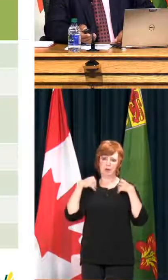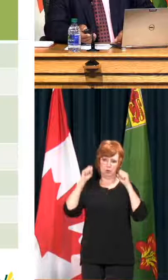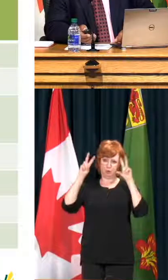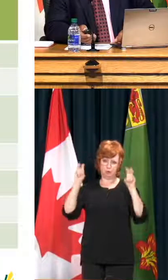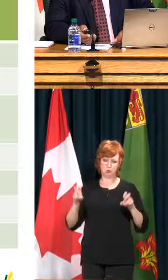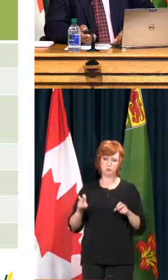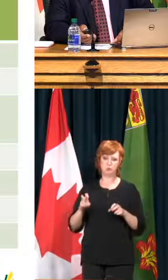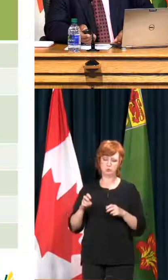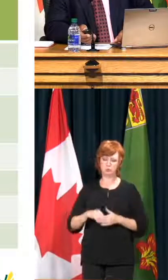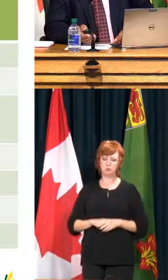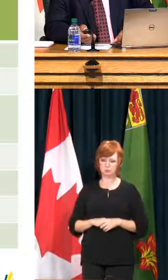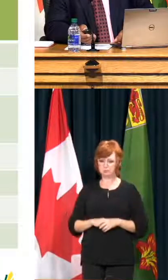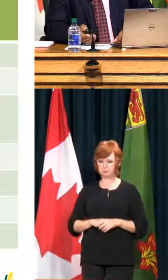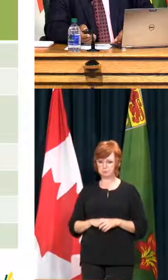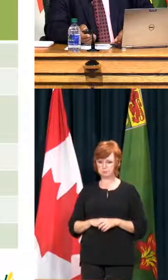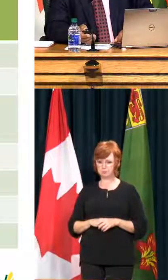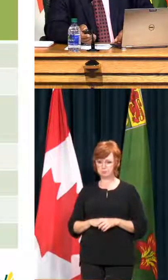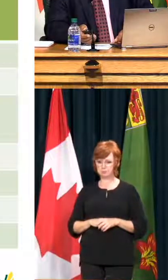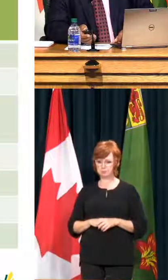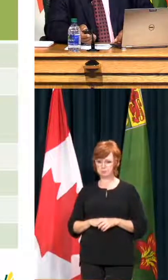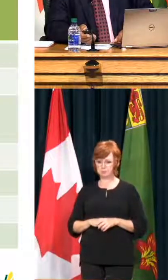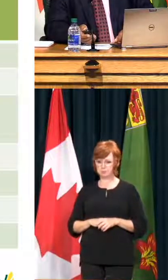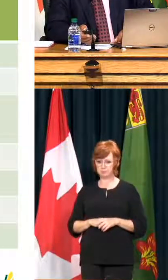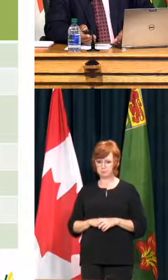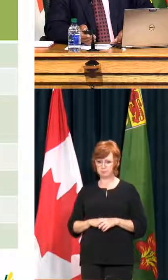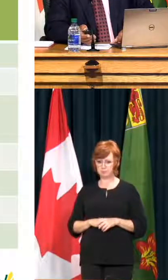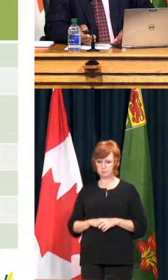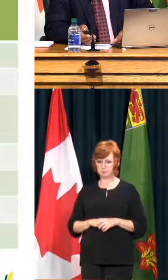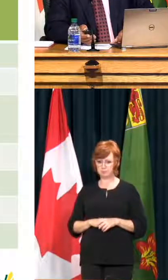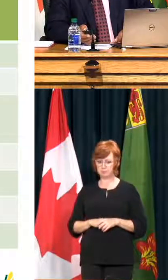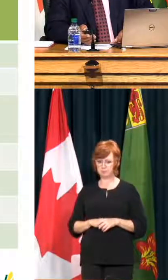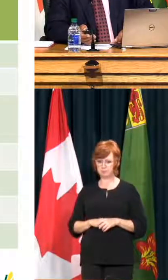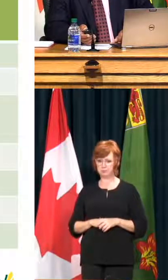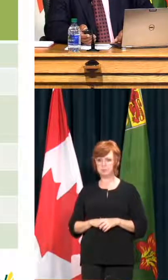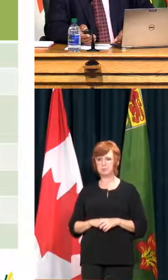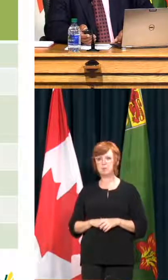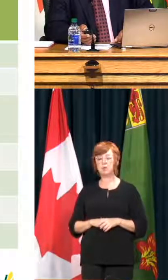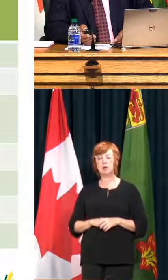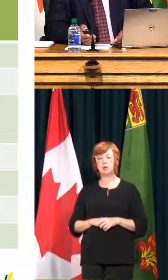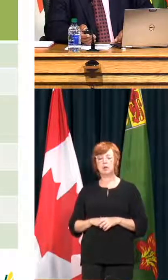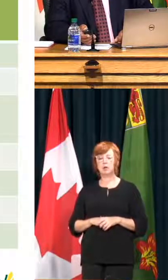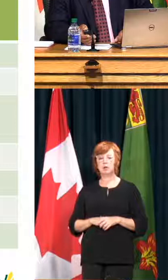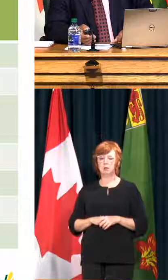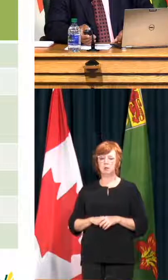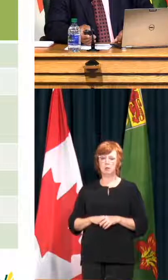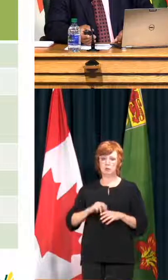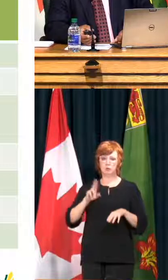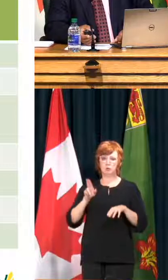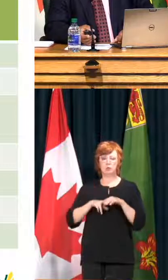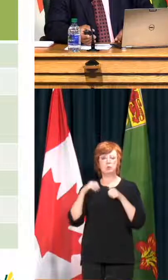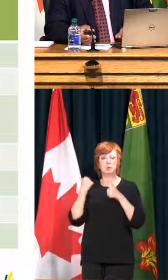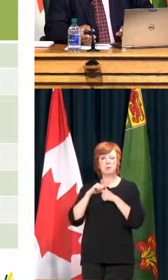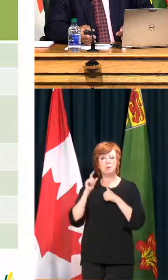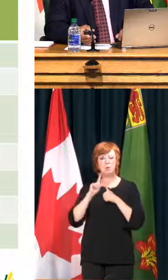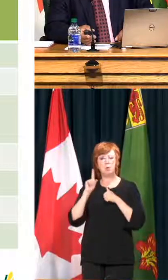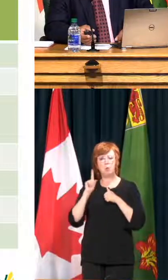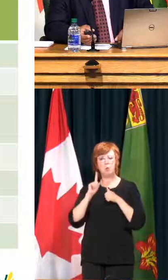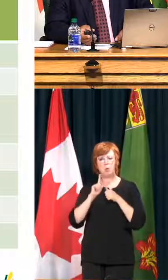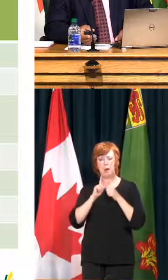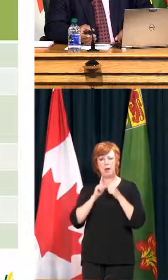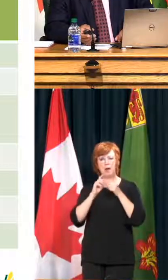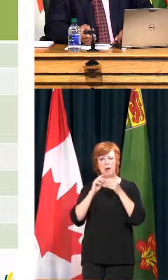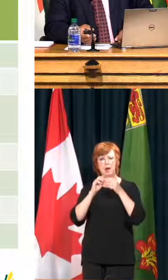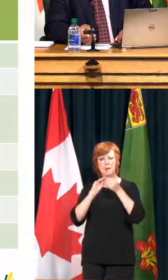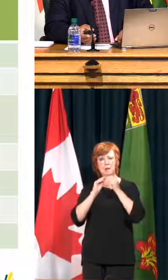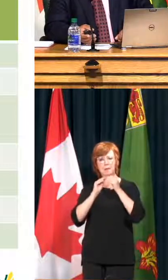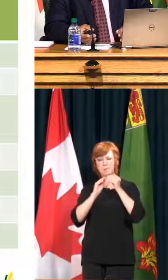We have to understand that there's been obviously increased number of cases in the far north because of the intense outbreaks in the